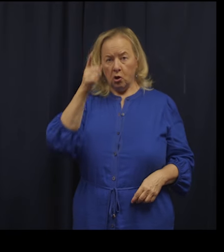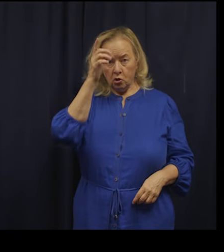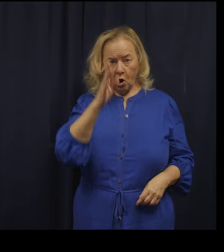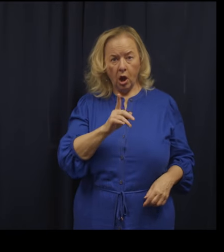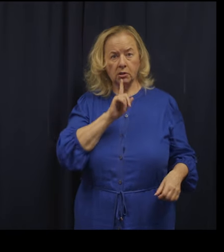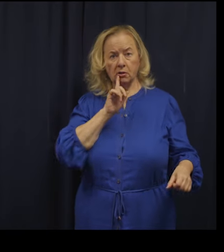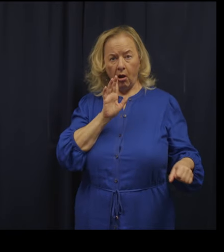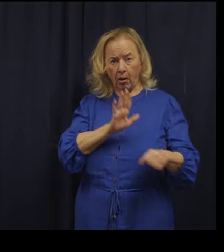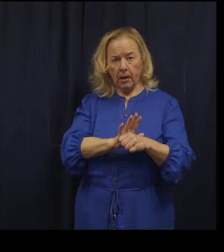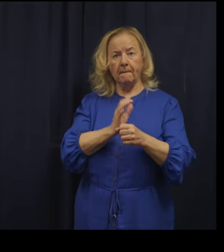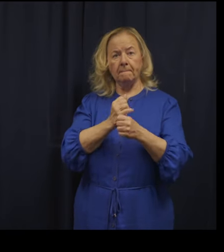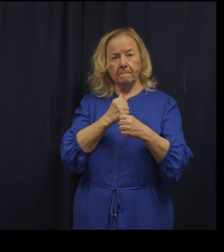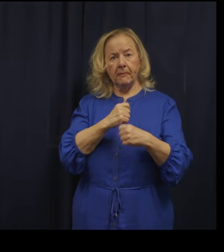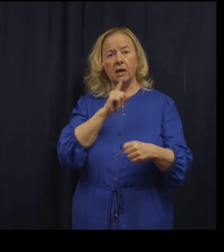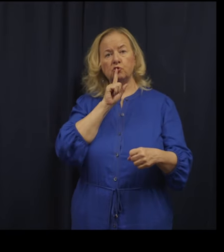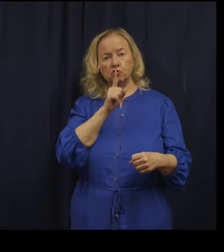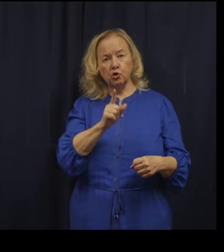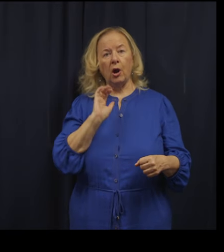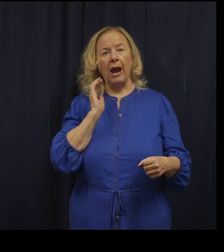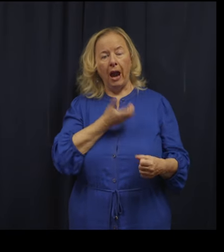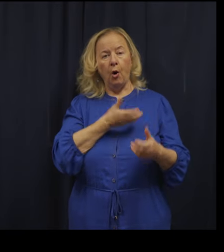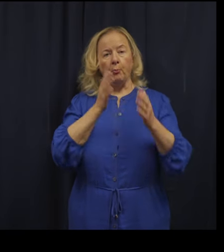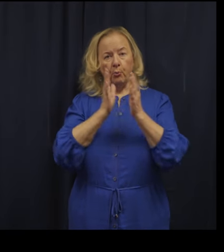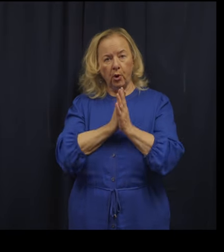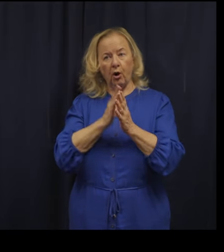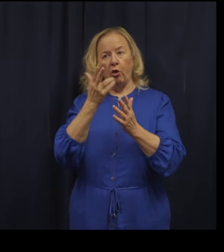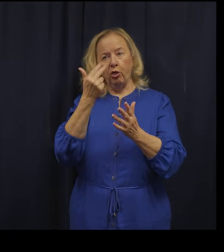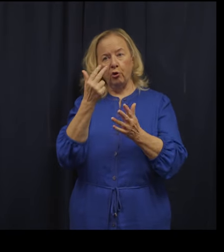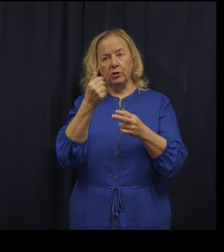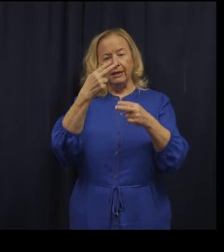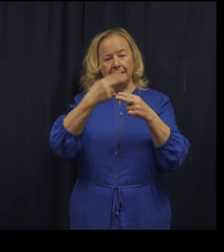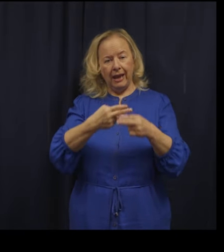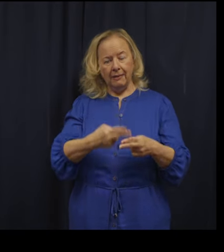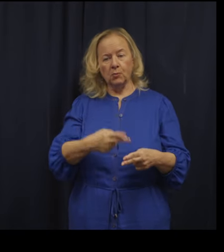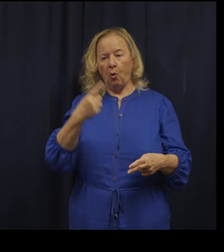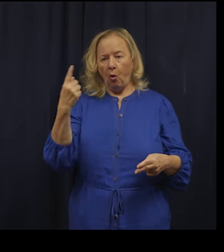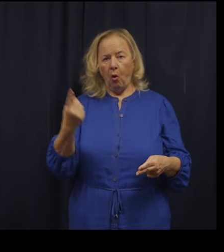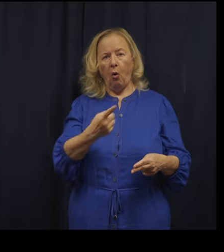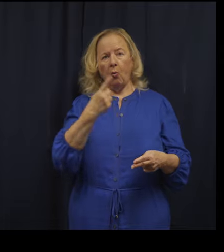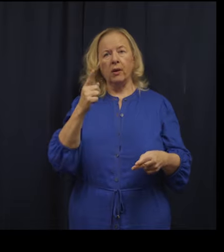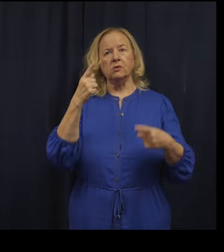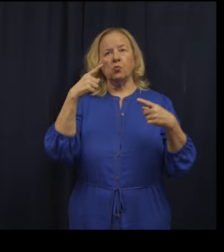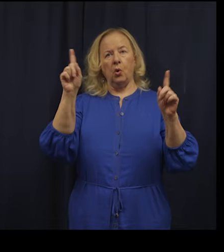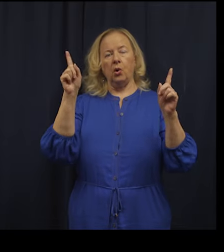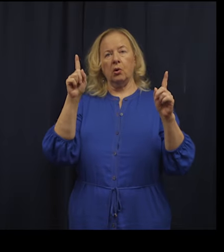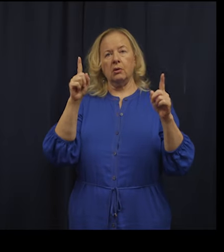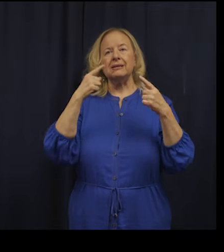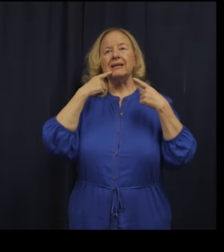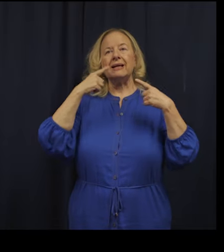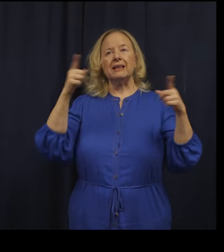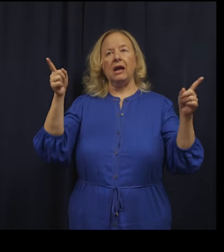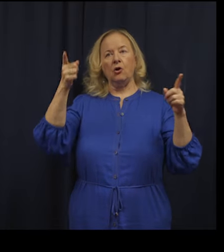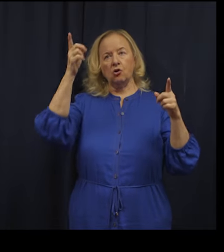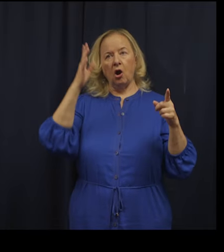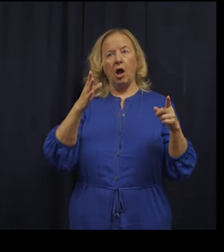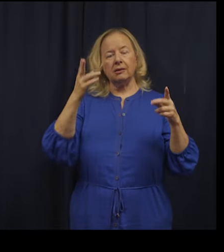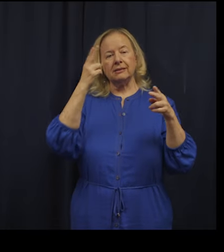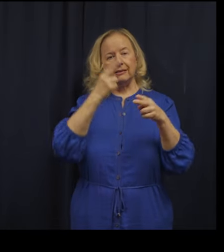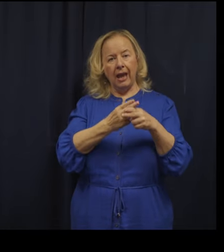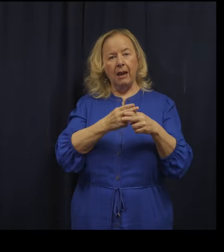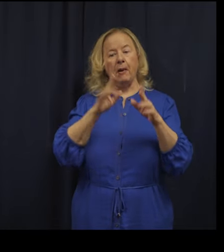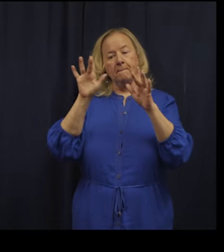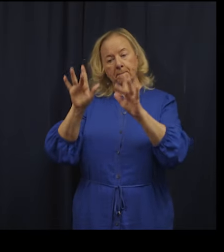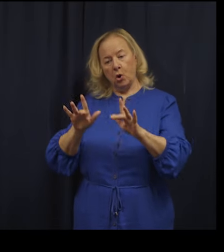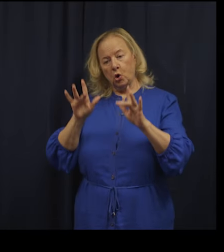God's covenant ensures that our prayer of his 13 names will always be effective. When we declare the recognition of God's names of